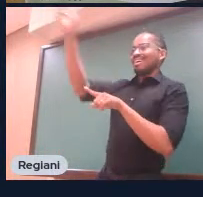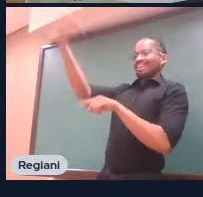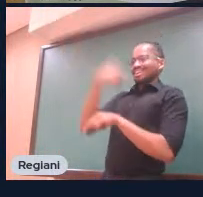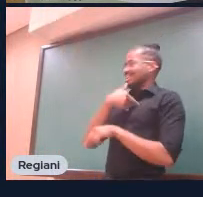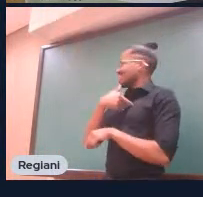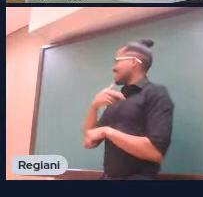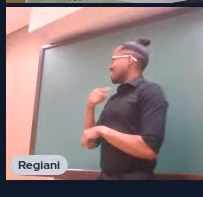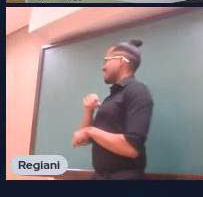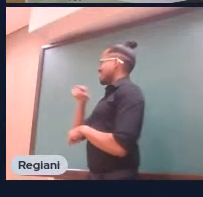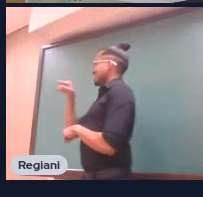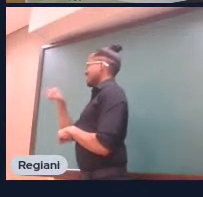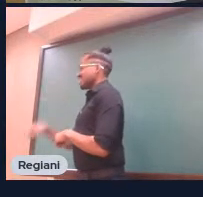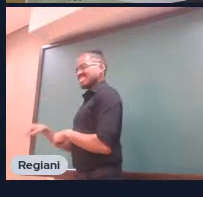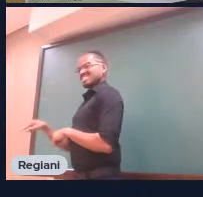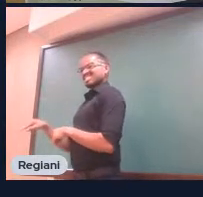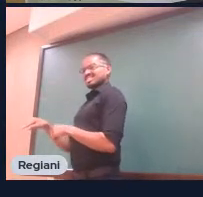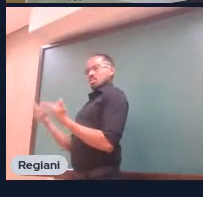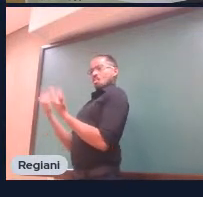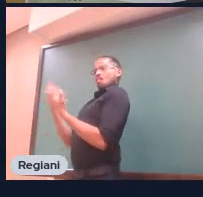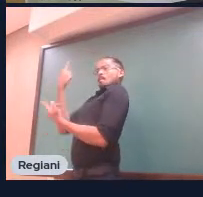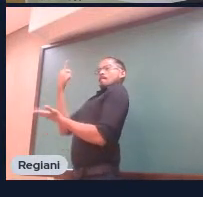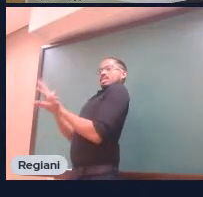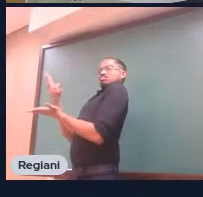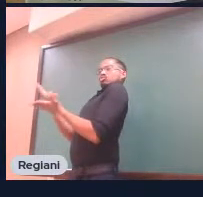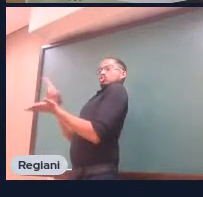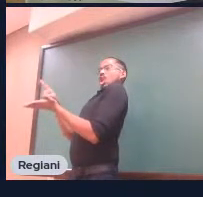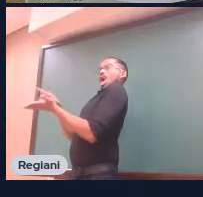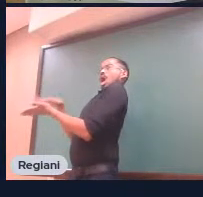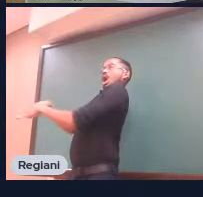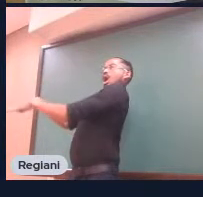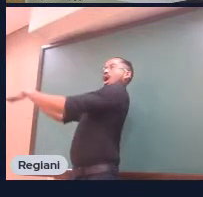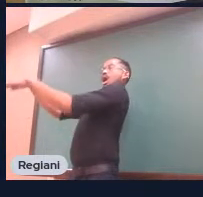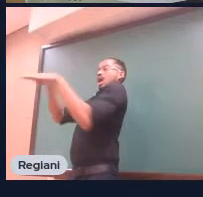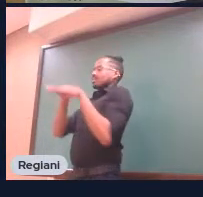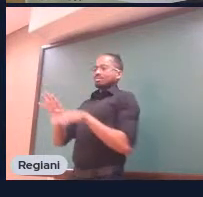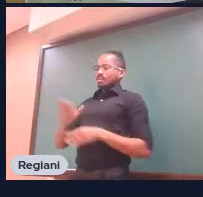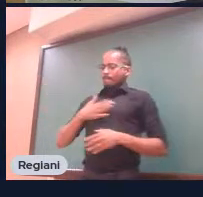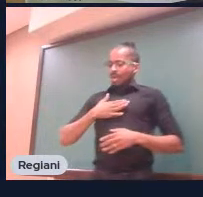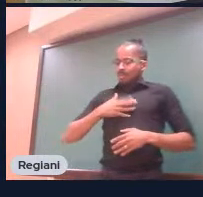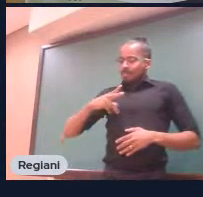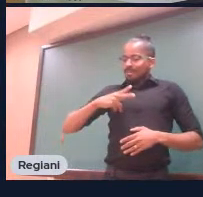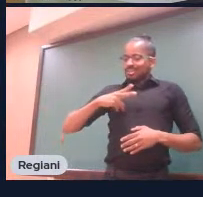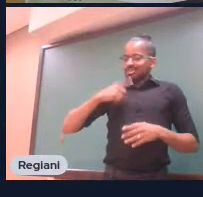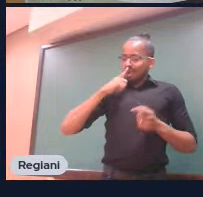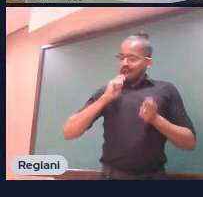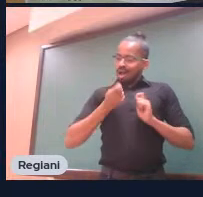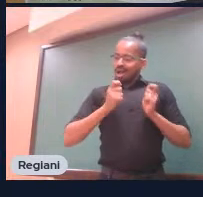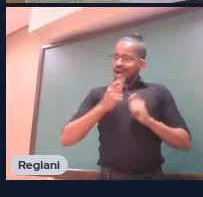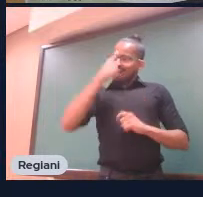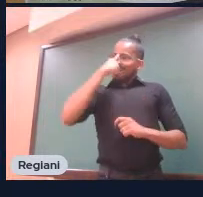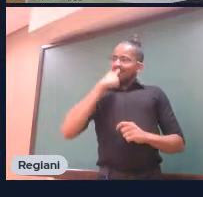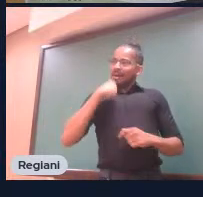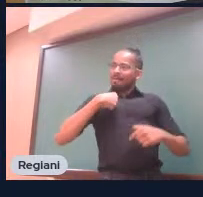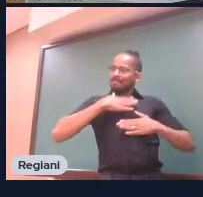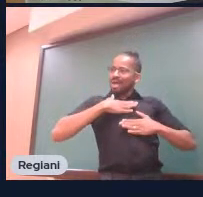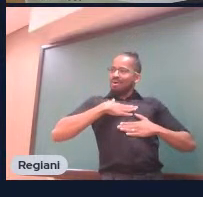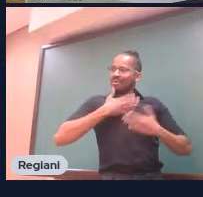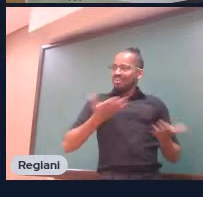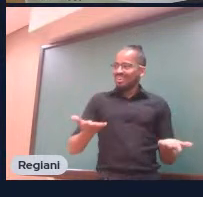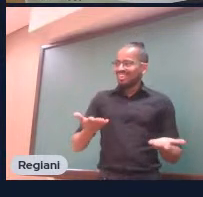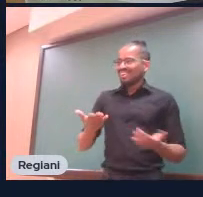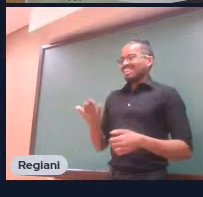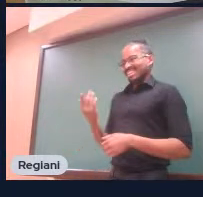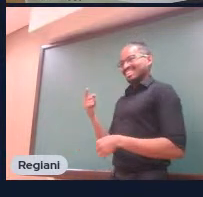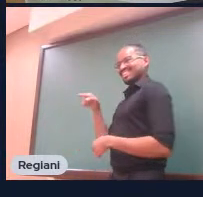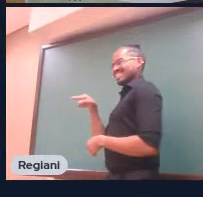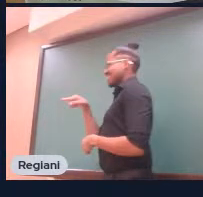personal, customized one. From one medium to multimedia, from mono and trilingual to multilingual, that's all easy. Dictionary entry via